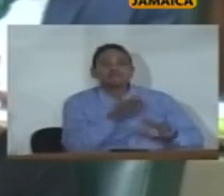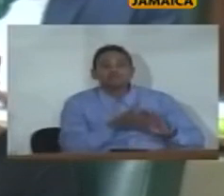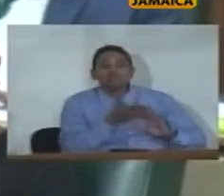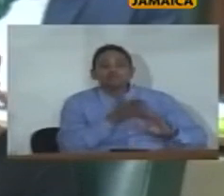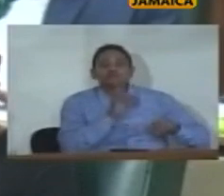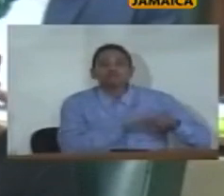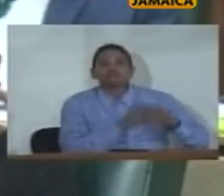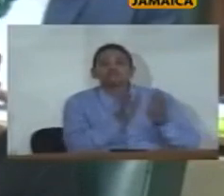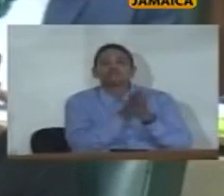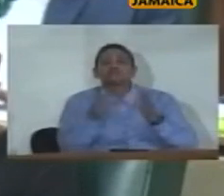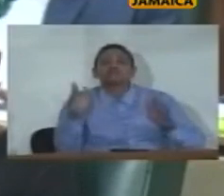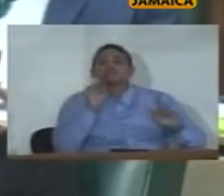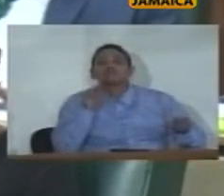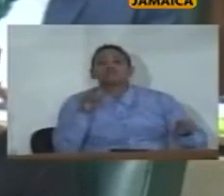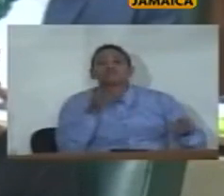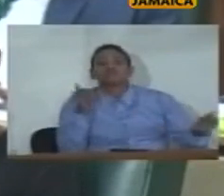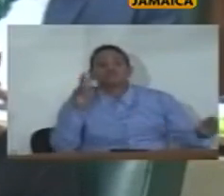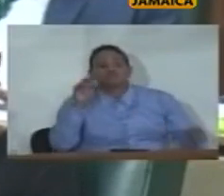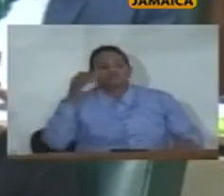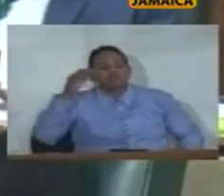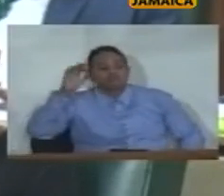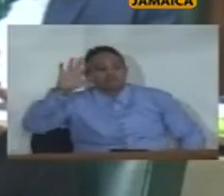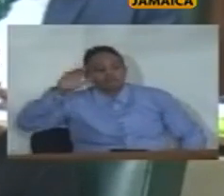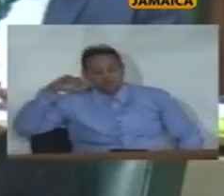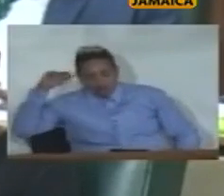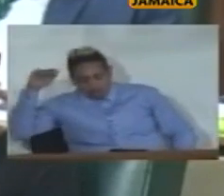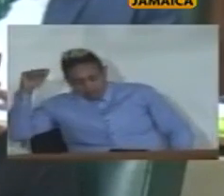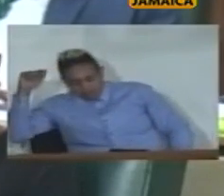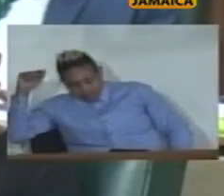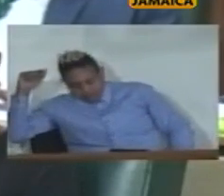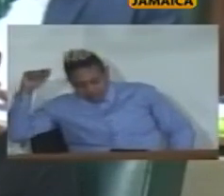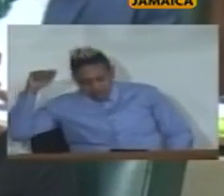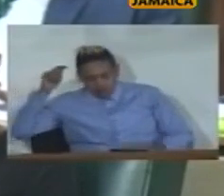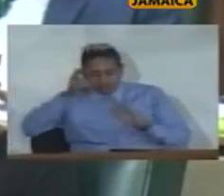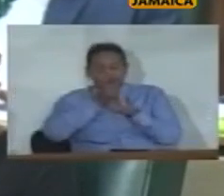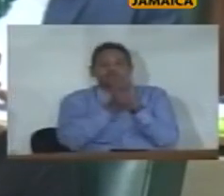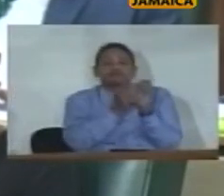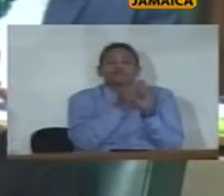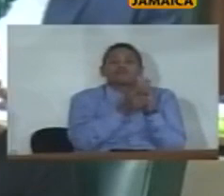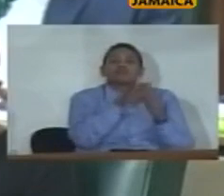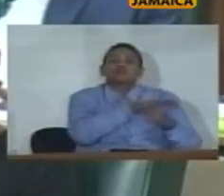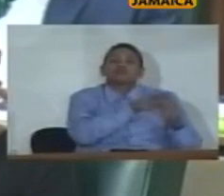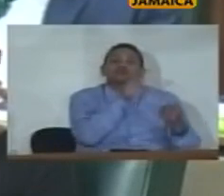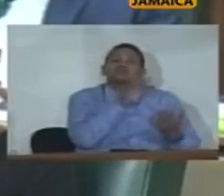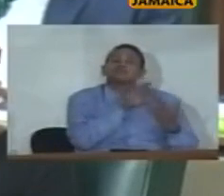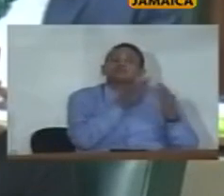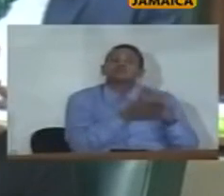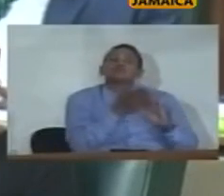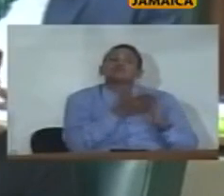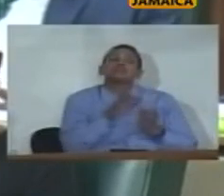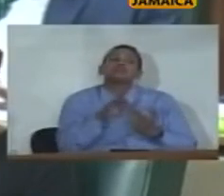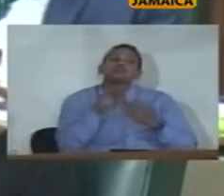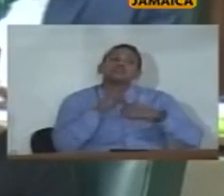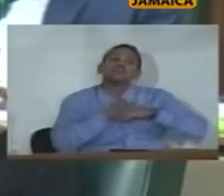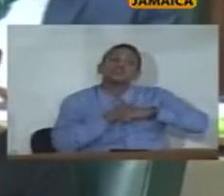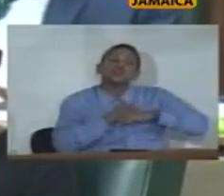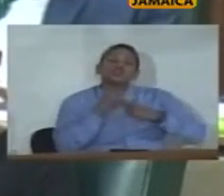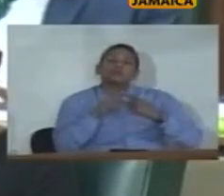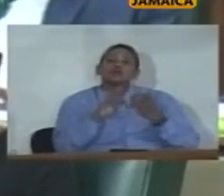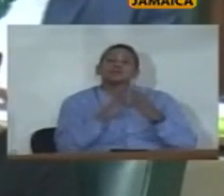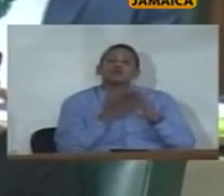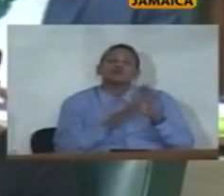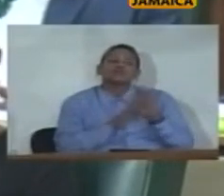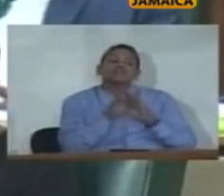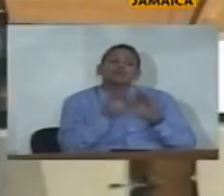6, Order Resolution 2019. The law reforms zones of special operations, special security, and community